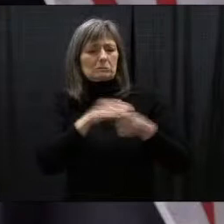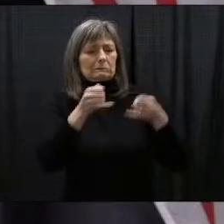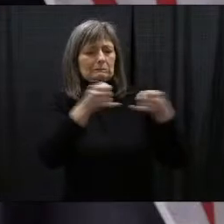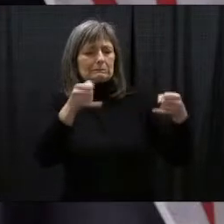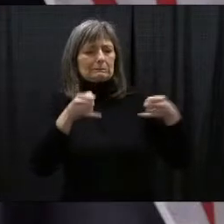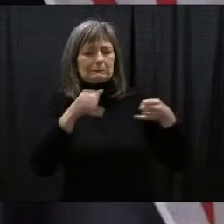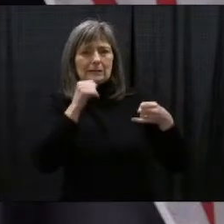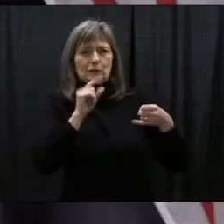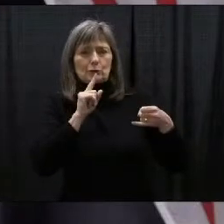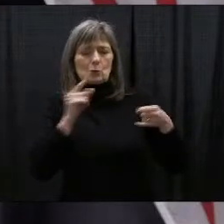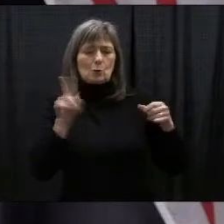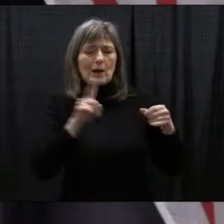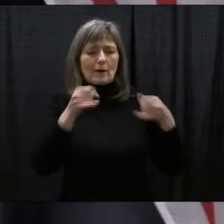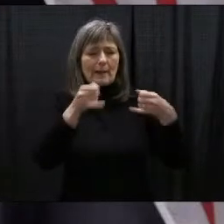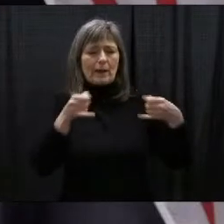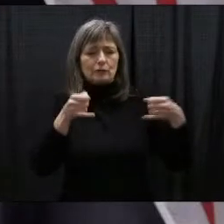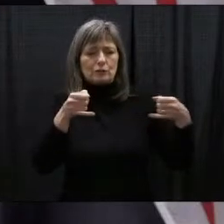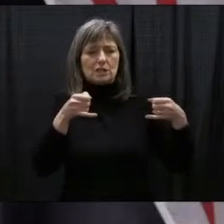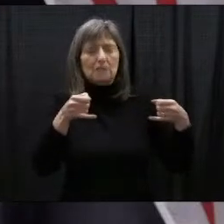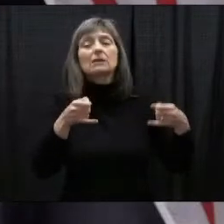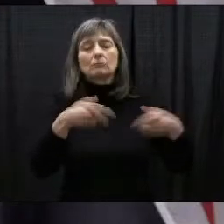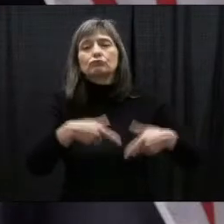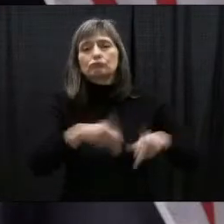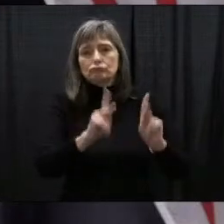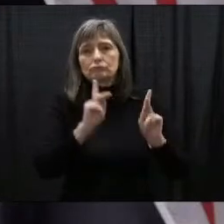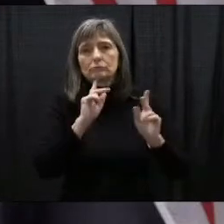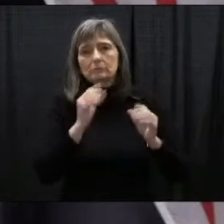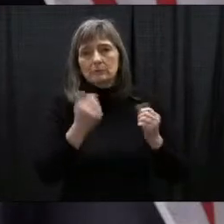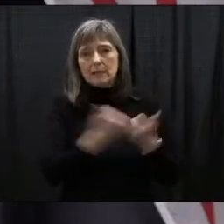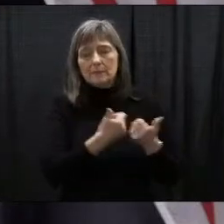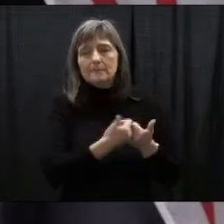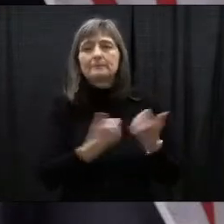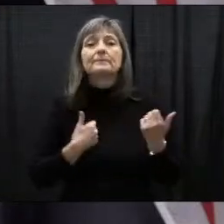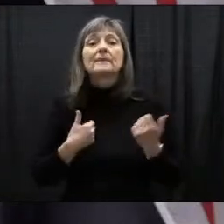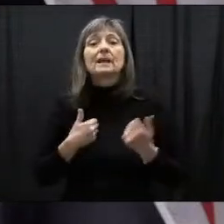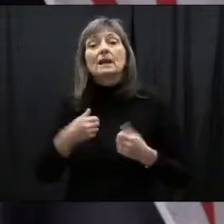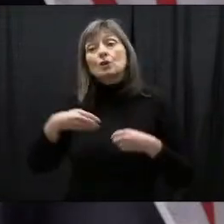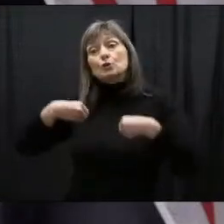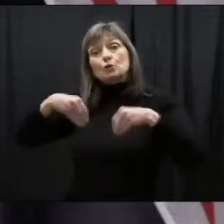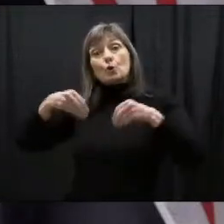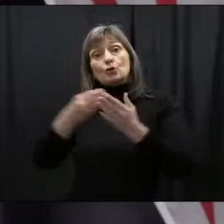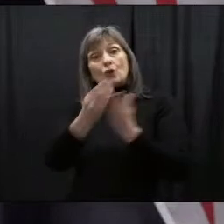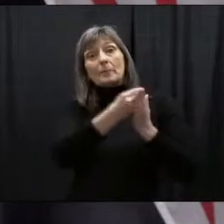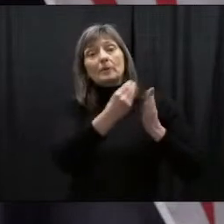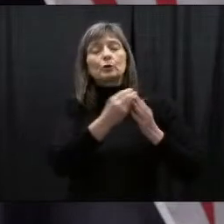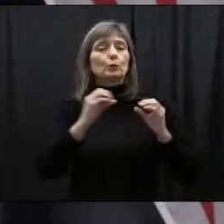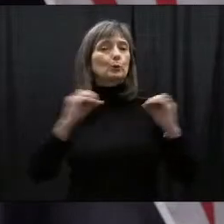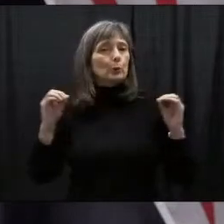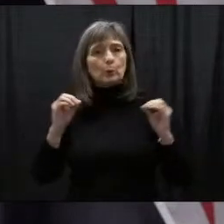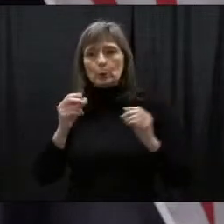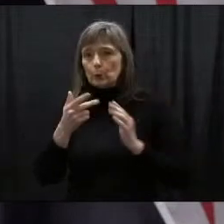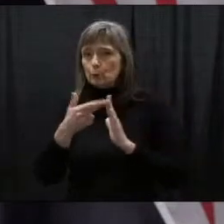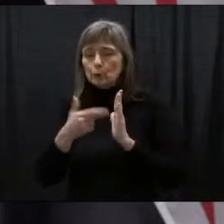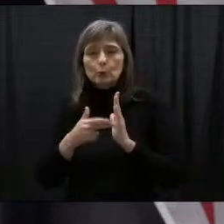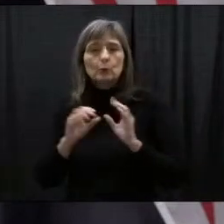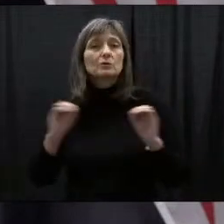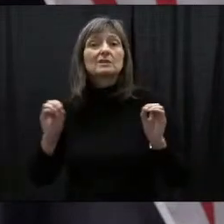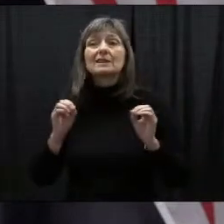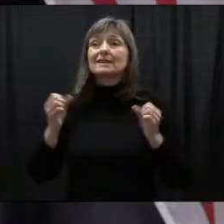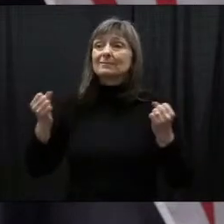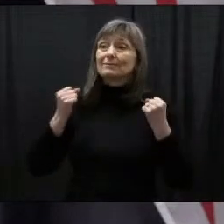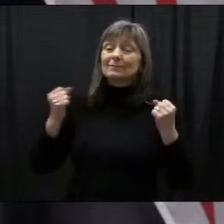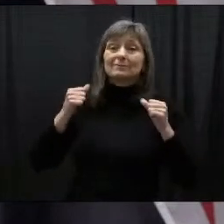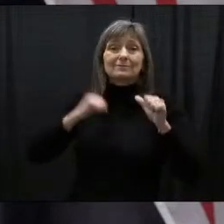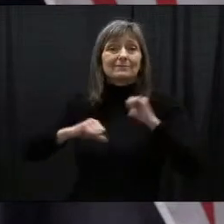definitions. Retail stores will have no restrictions, and there will be no changes for bars, lounges, cinemas, and